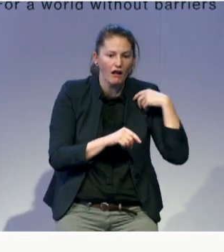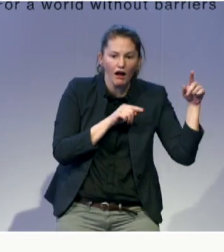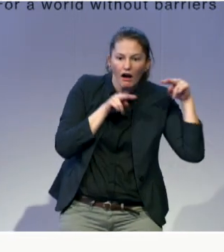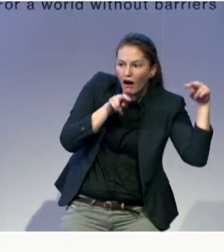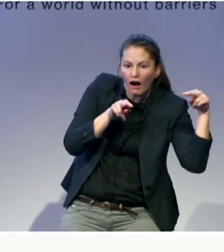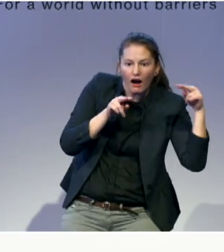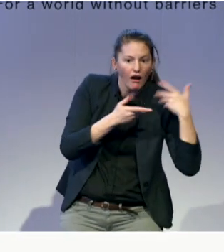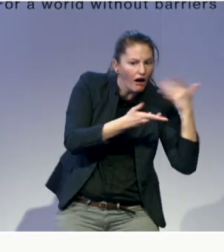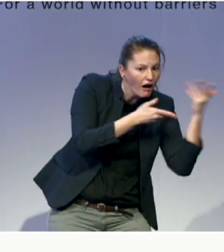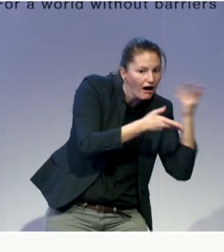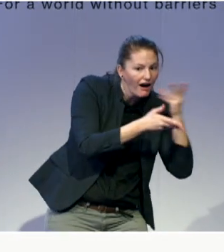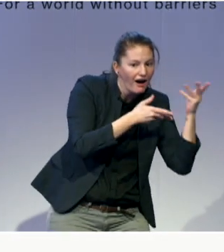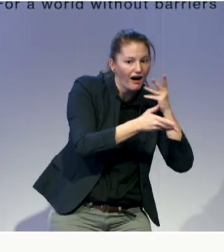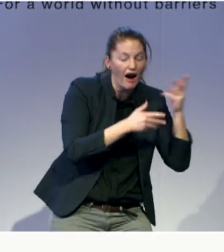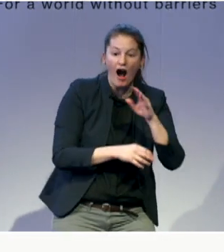And folks,